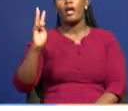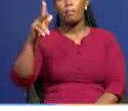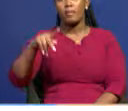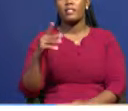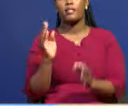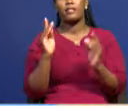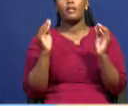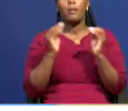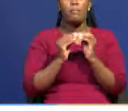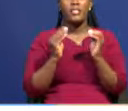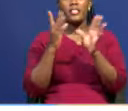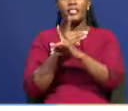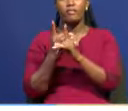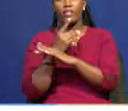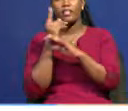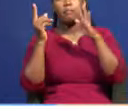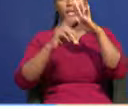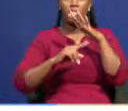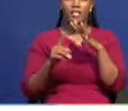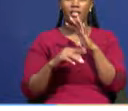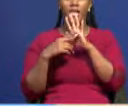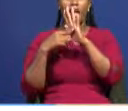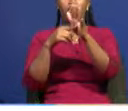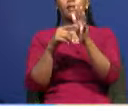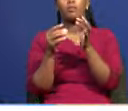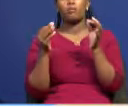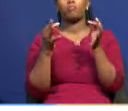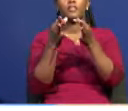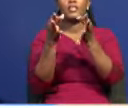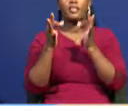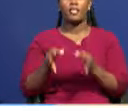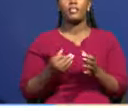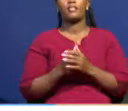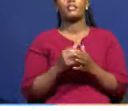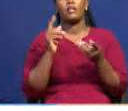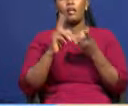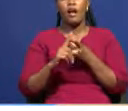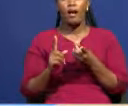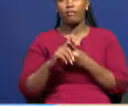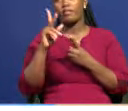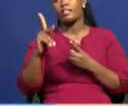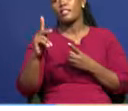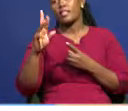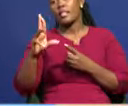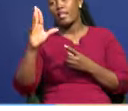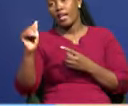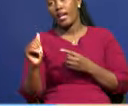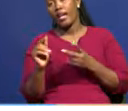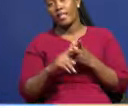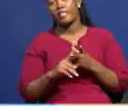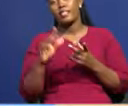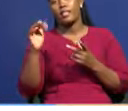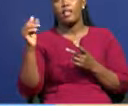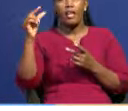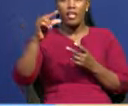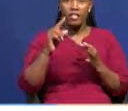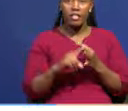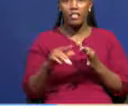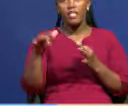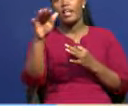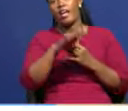the Treasury, given that they led with these proposals, the Taxman, which is the Kenya Revenue Authority, Attorney General, Environment, Trade